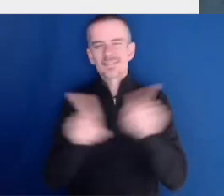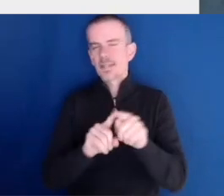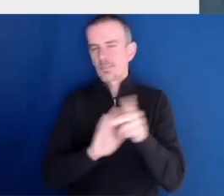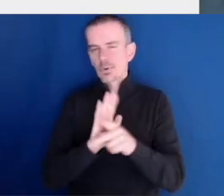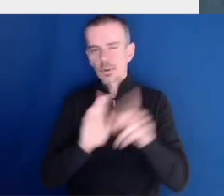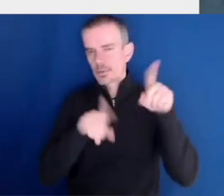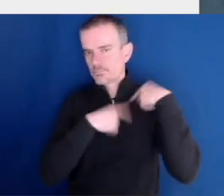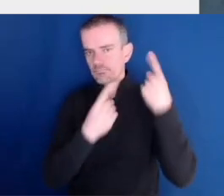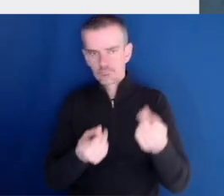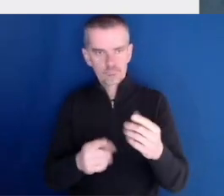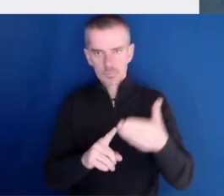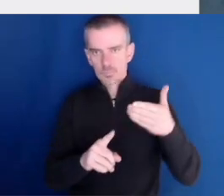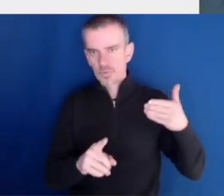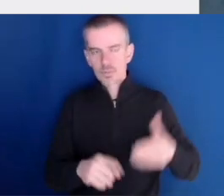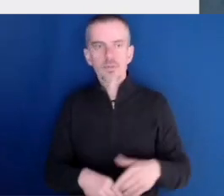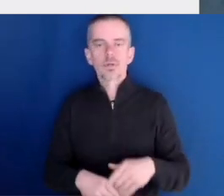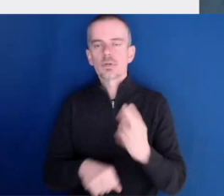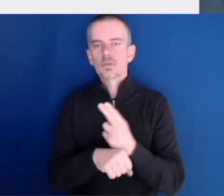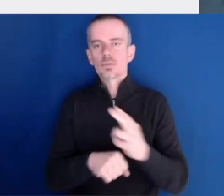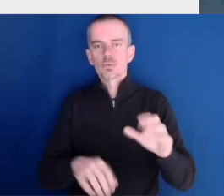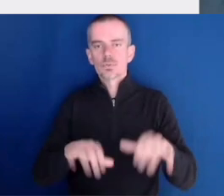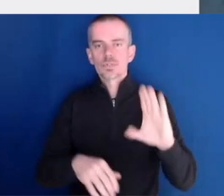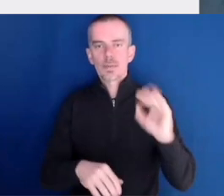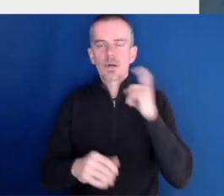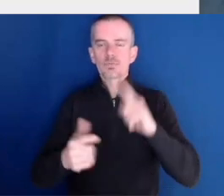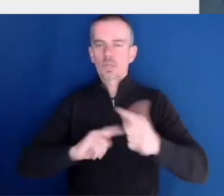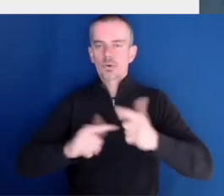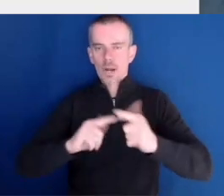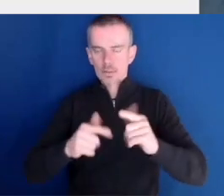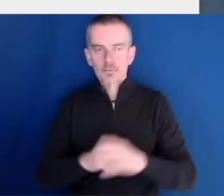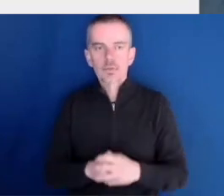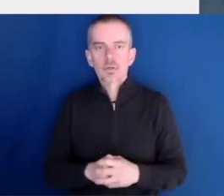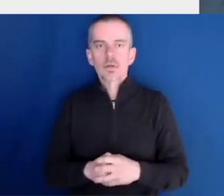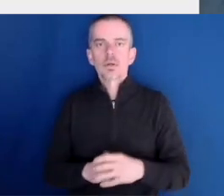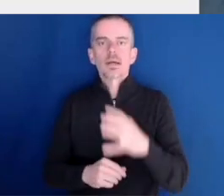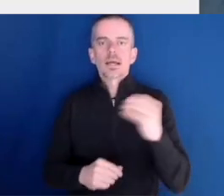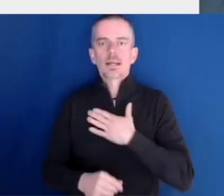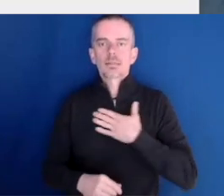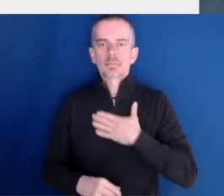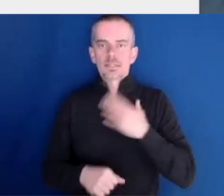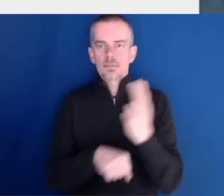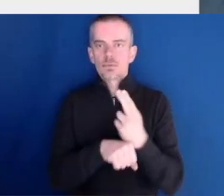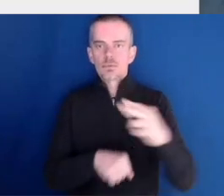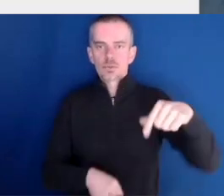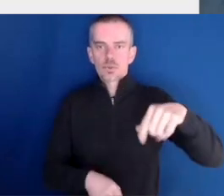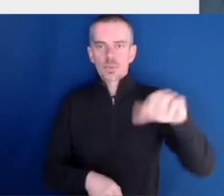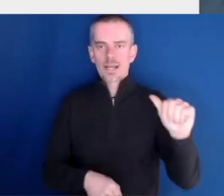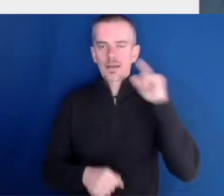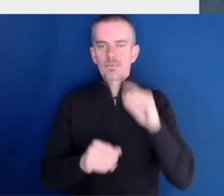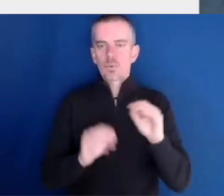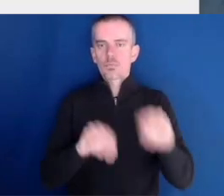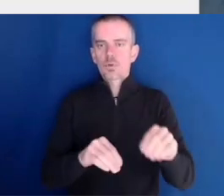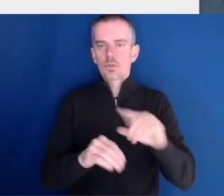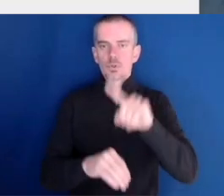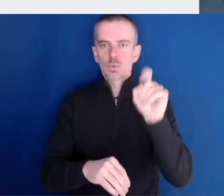we've used in prior sessions. We'll use the chat box for interactive activities. And then please use the Q&A box to enter questions